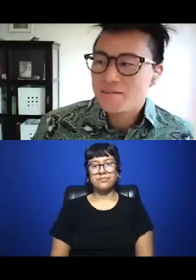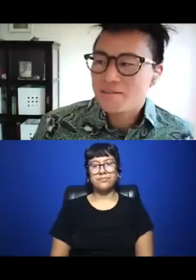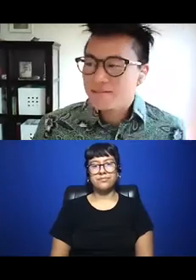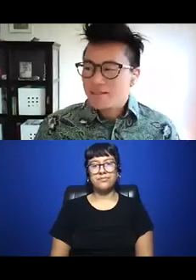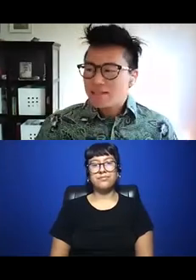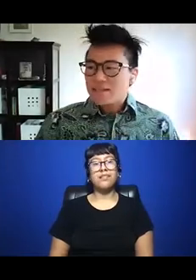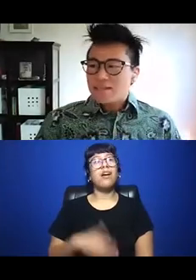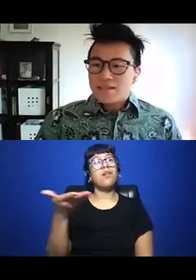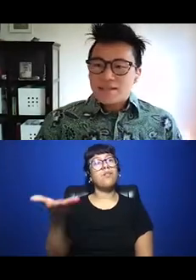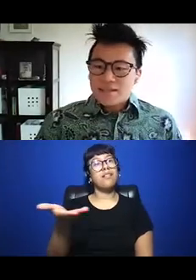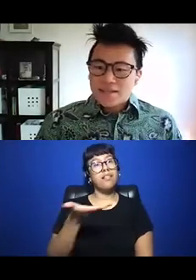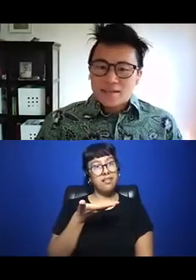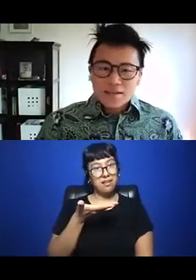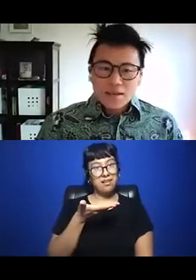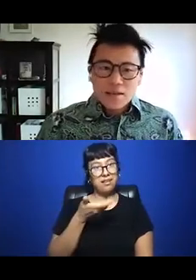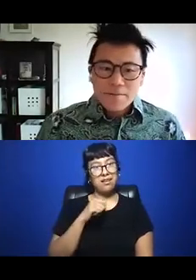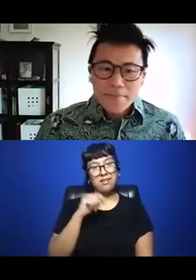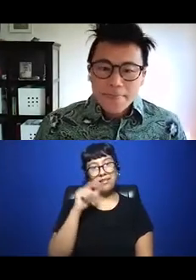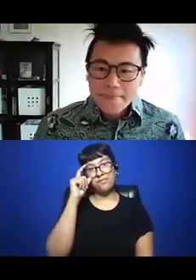Welcome all.